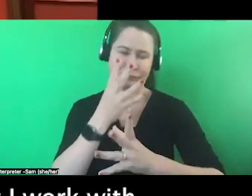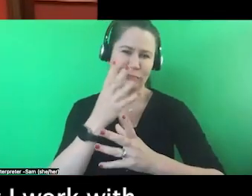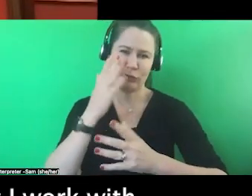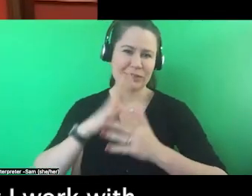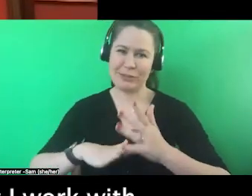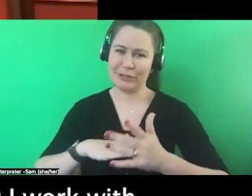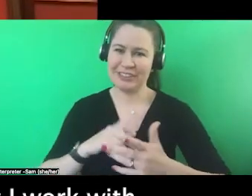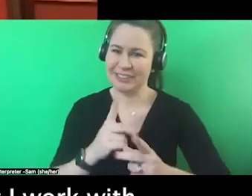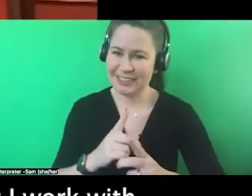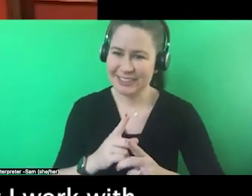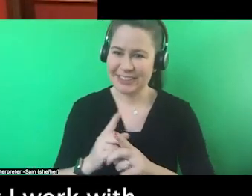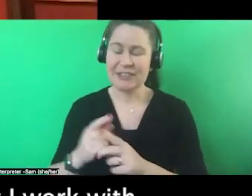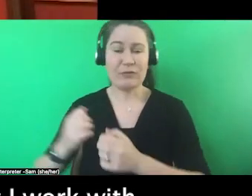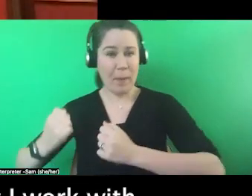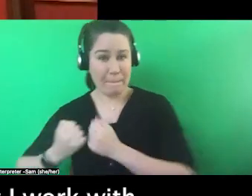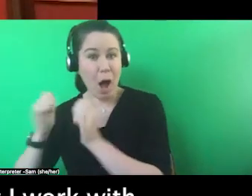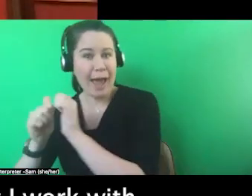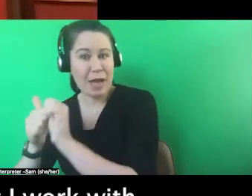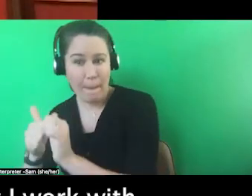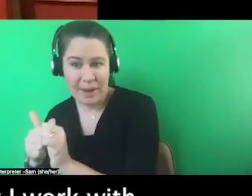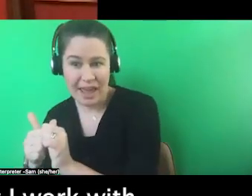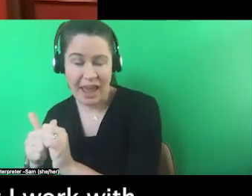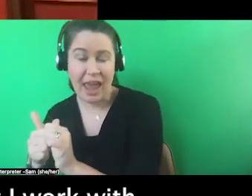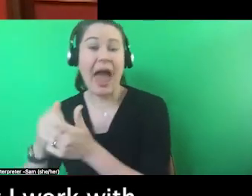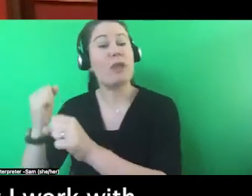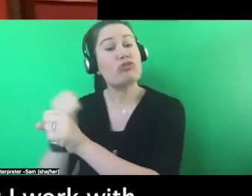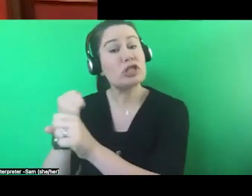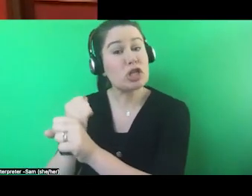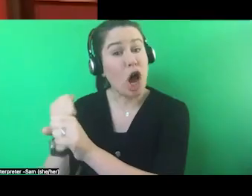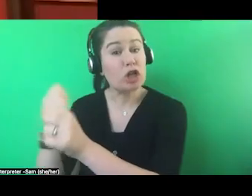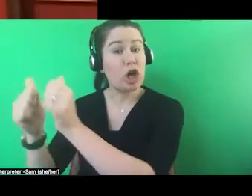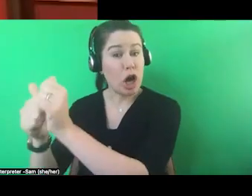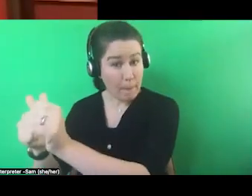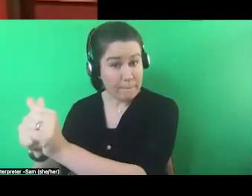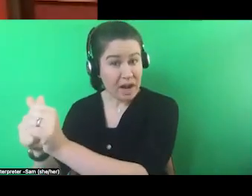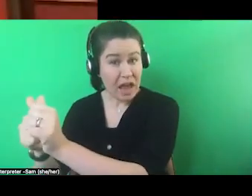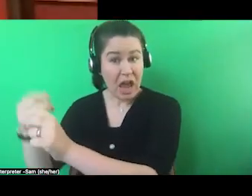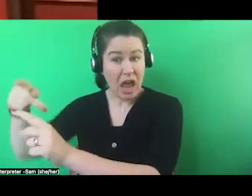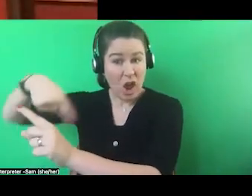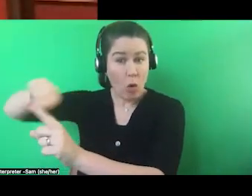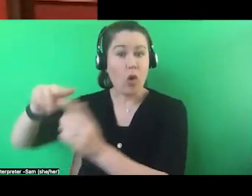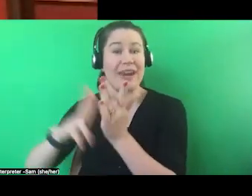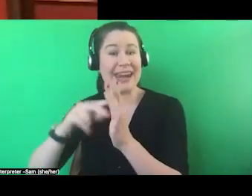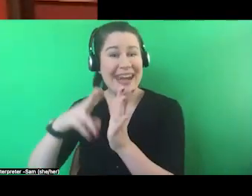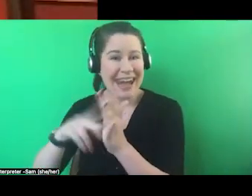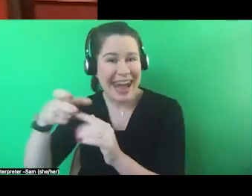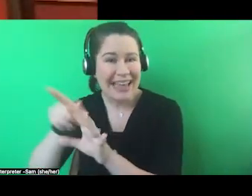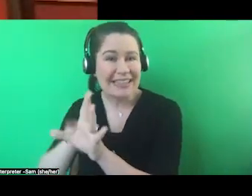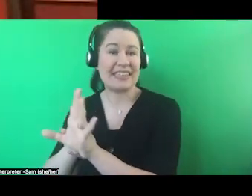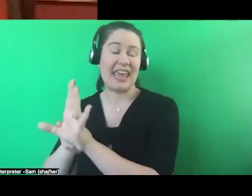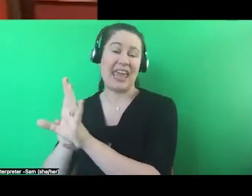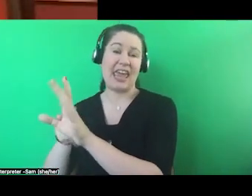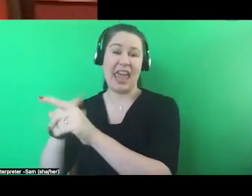Yuande 103, and then a production company that I work with called Map and Water. So it was also Nancy May Roberts and Elspeth Jonas.